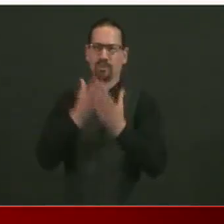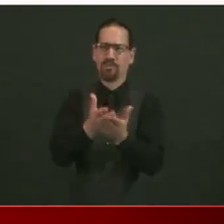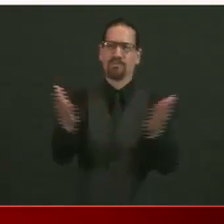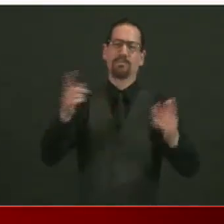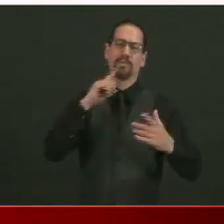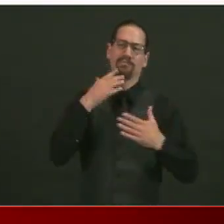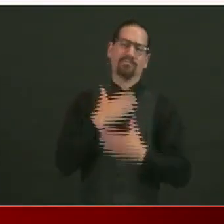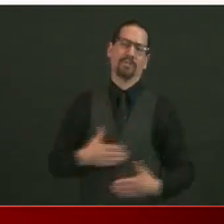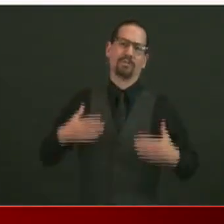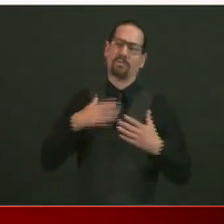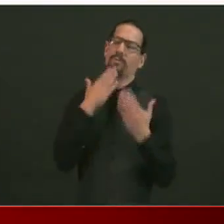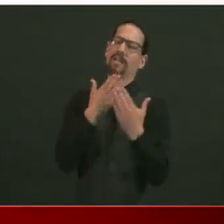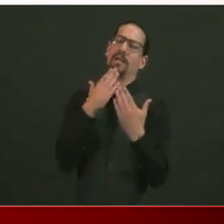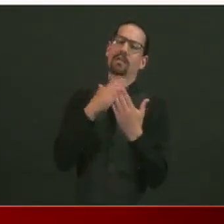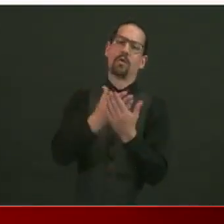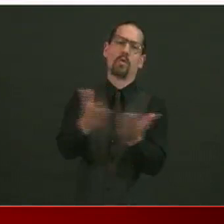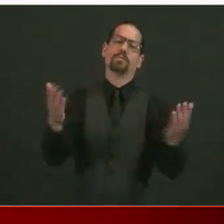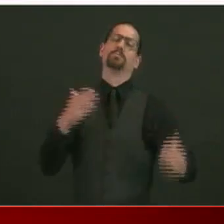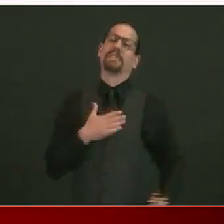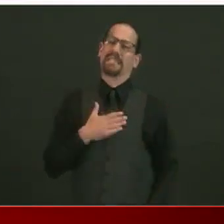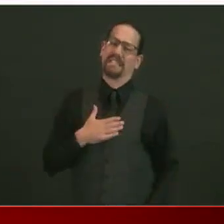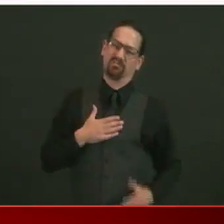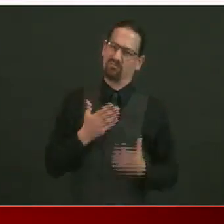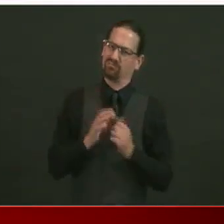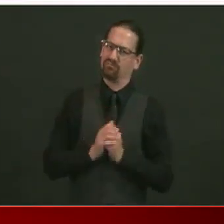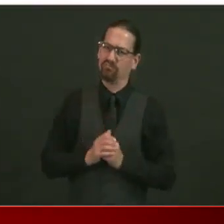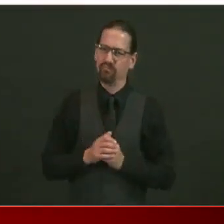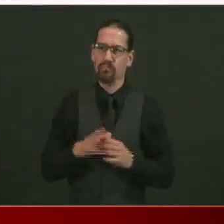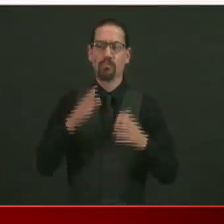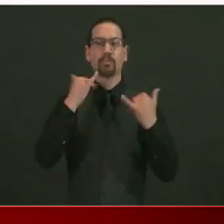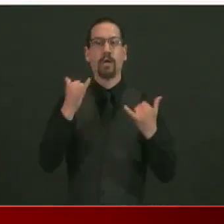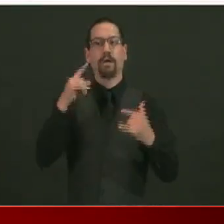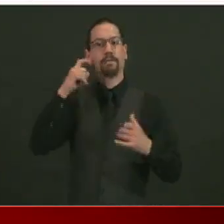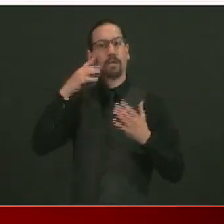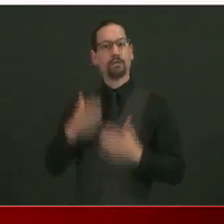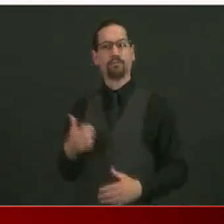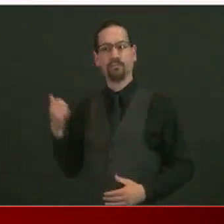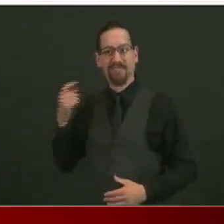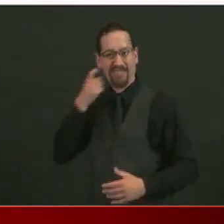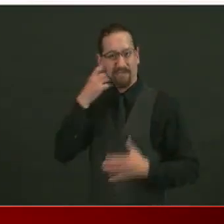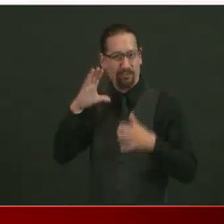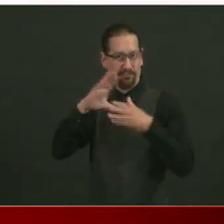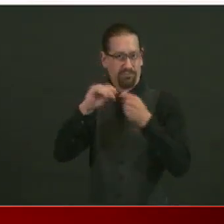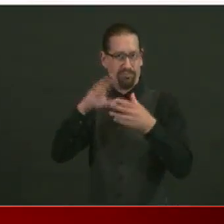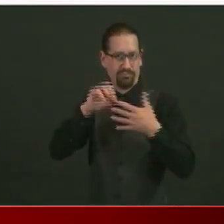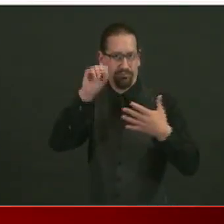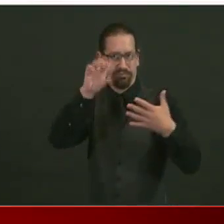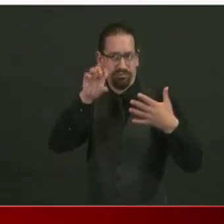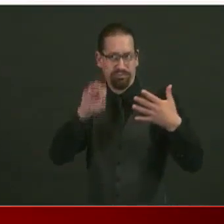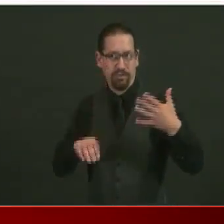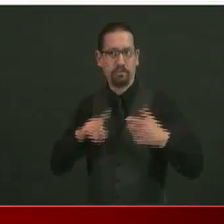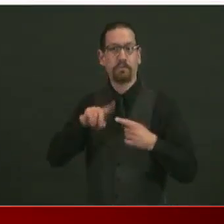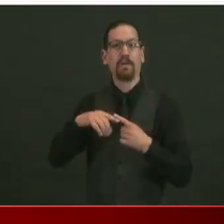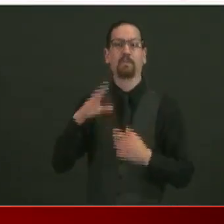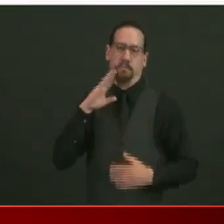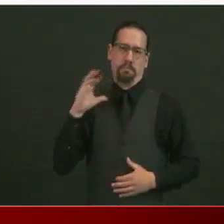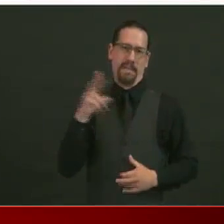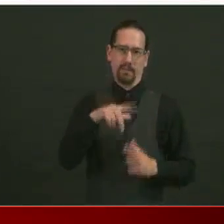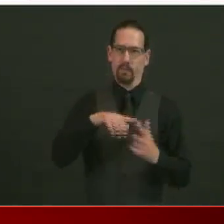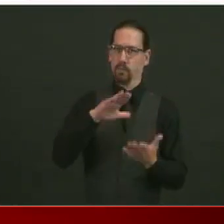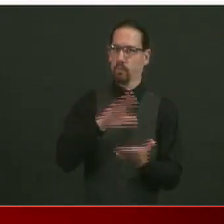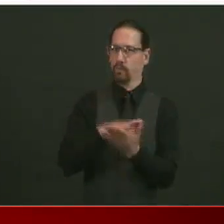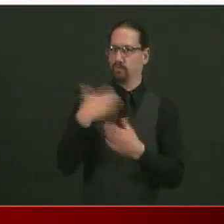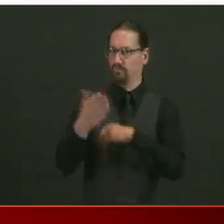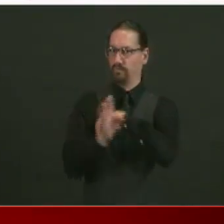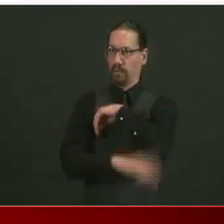So, as the governor said, we're getting ready to go back to school. So a lot of our efforts are going to